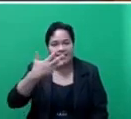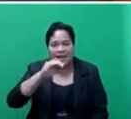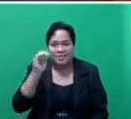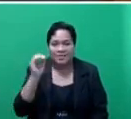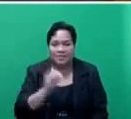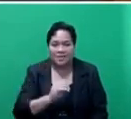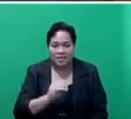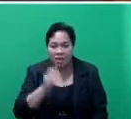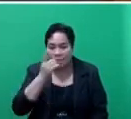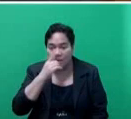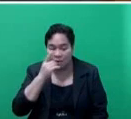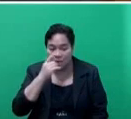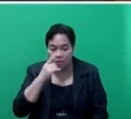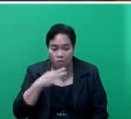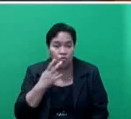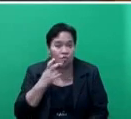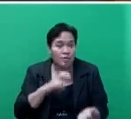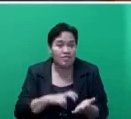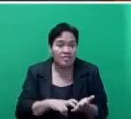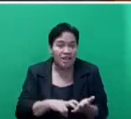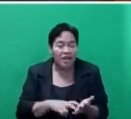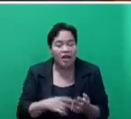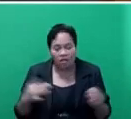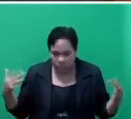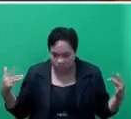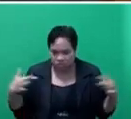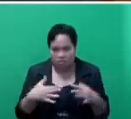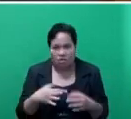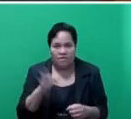89% of our people who registered to vote came to vote.